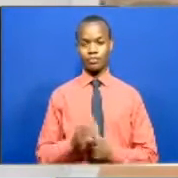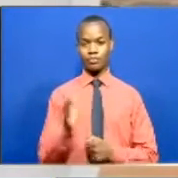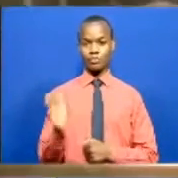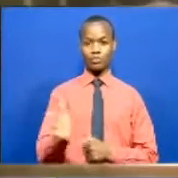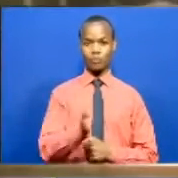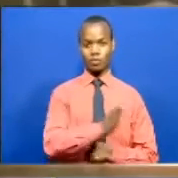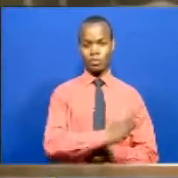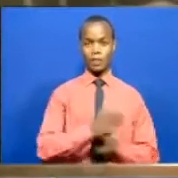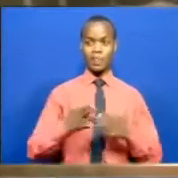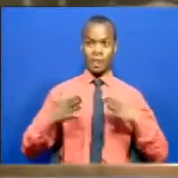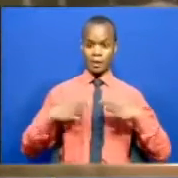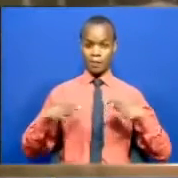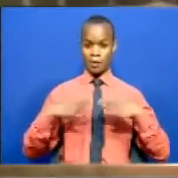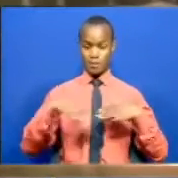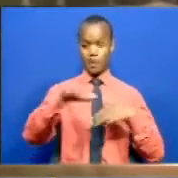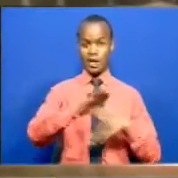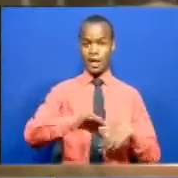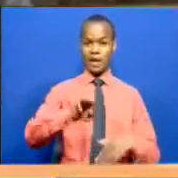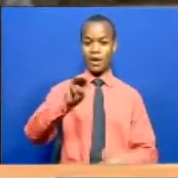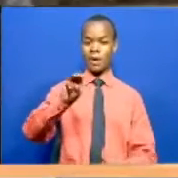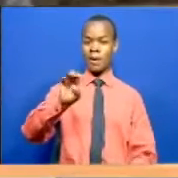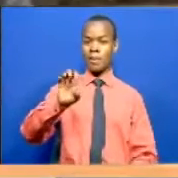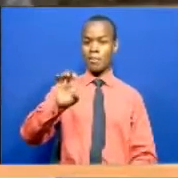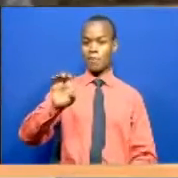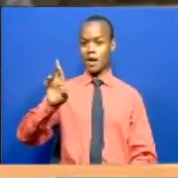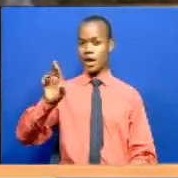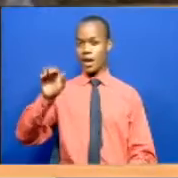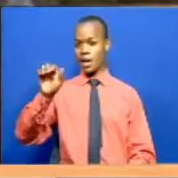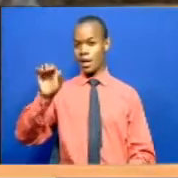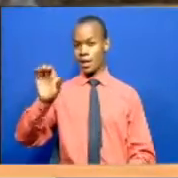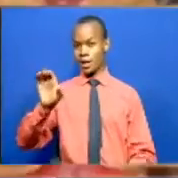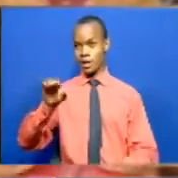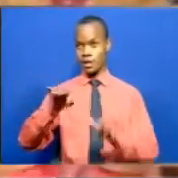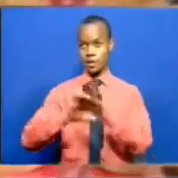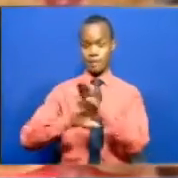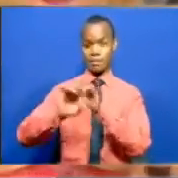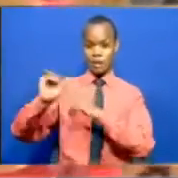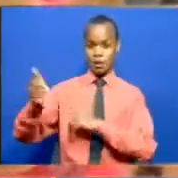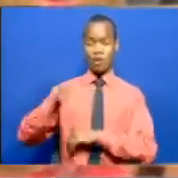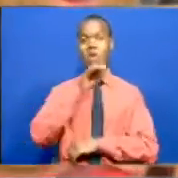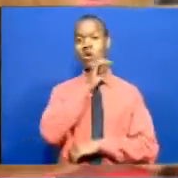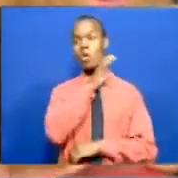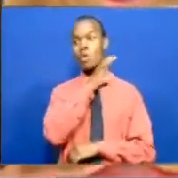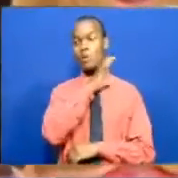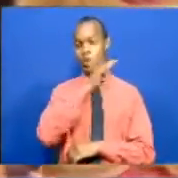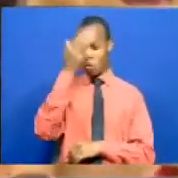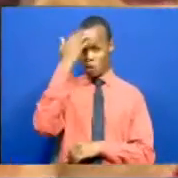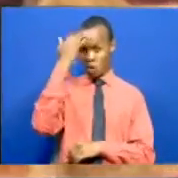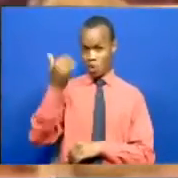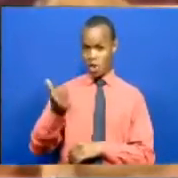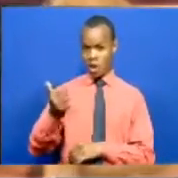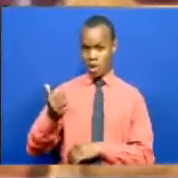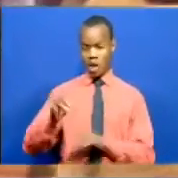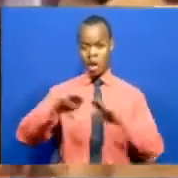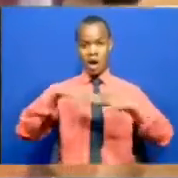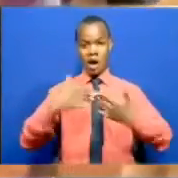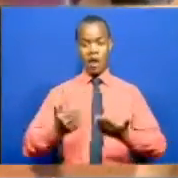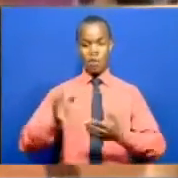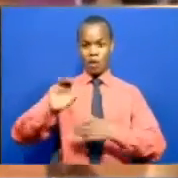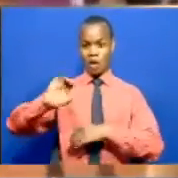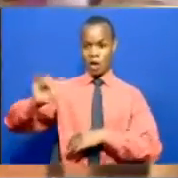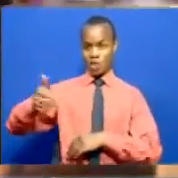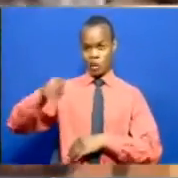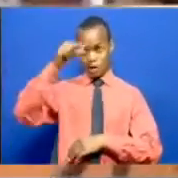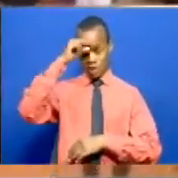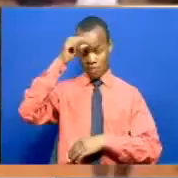Elsewhere, residents of Mbeere South Sub-County are up in arms over a move by the county government to allegedly transfer